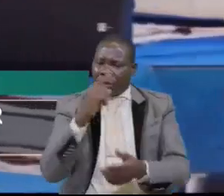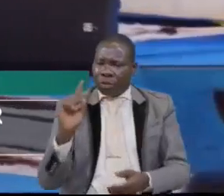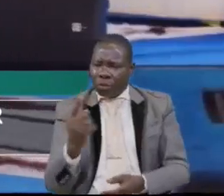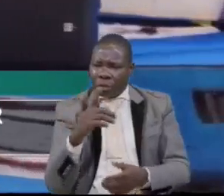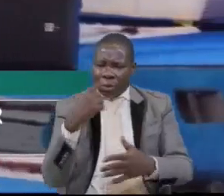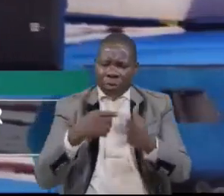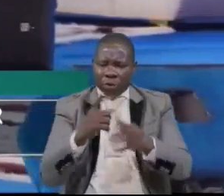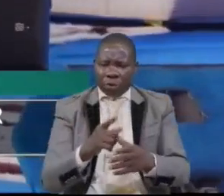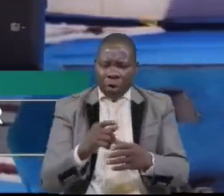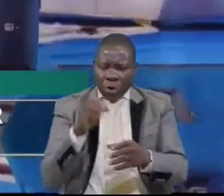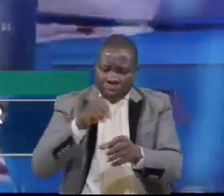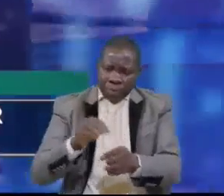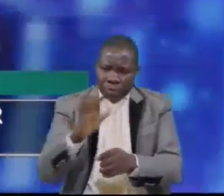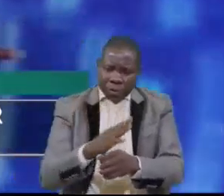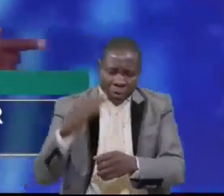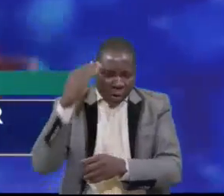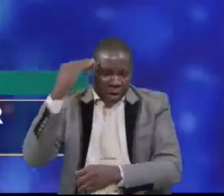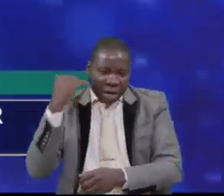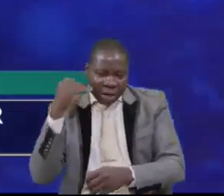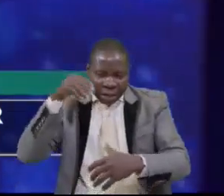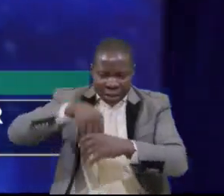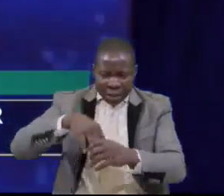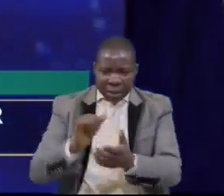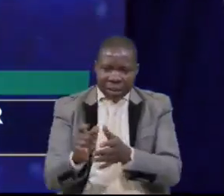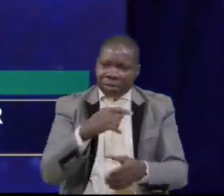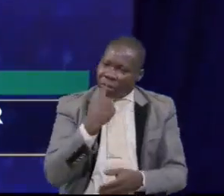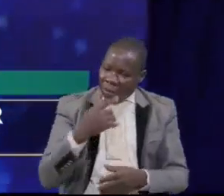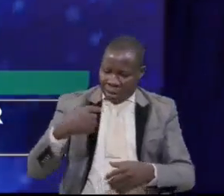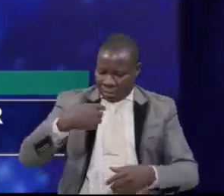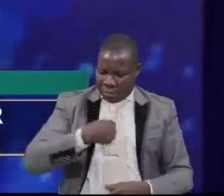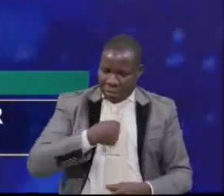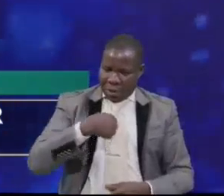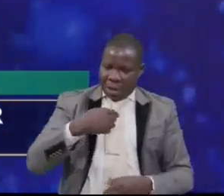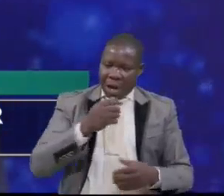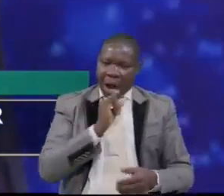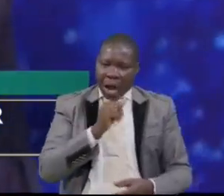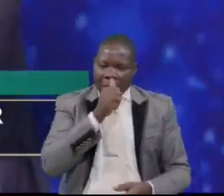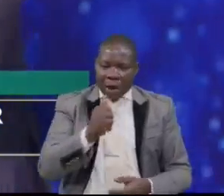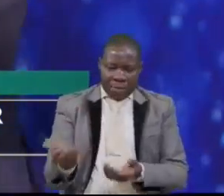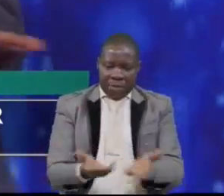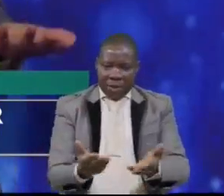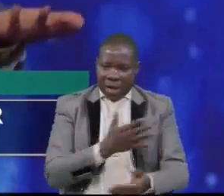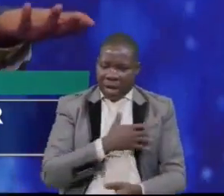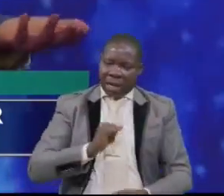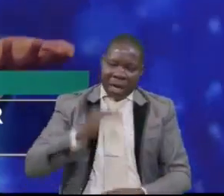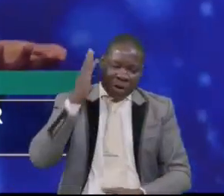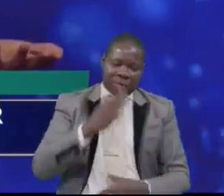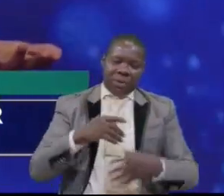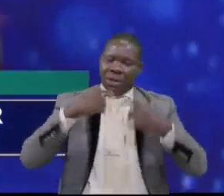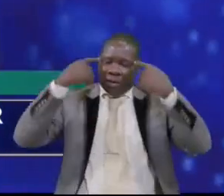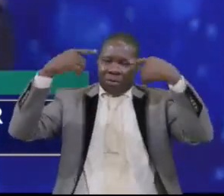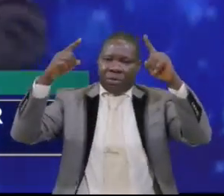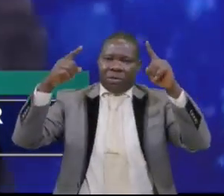say I am here and I will make it that that's how we